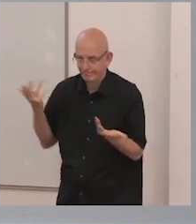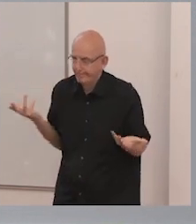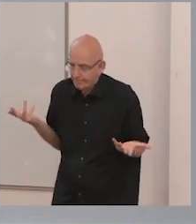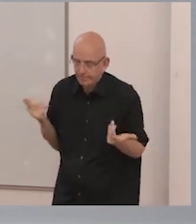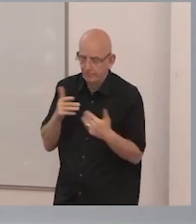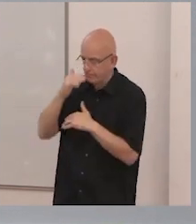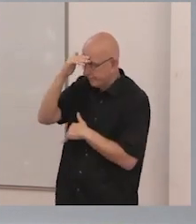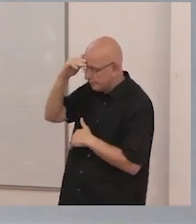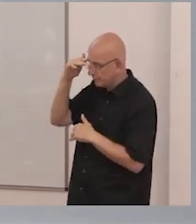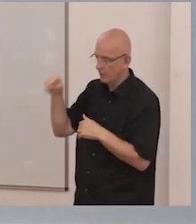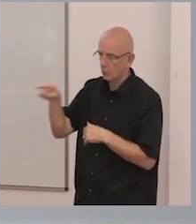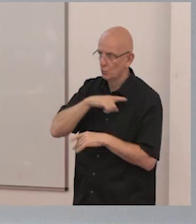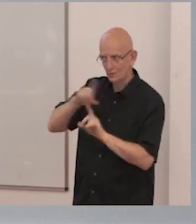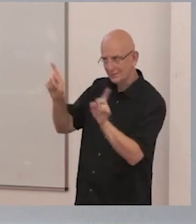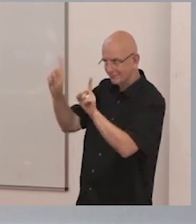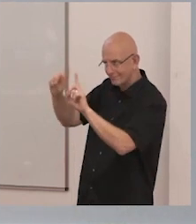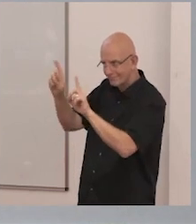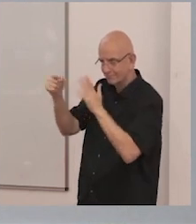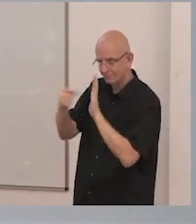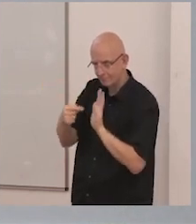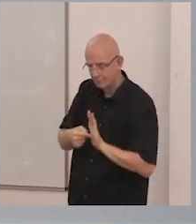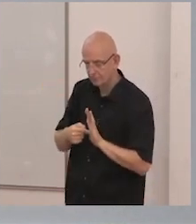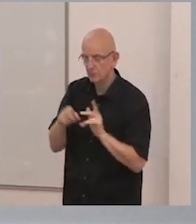monitoring. Thank you.